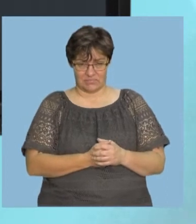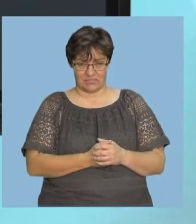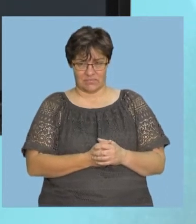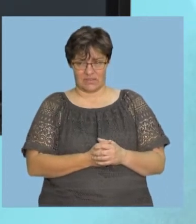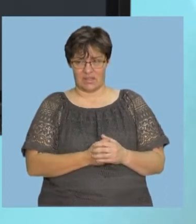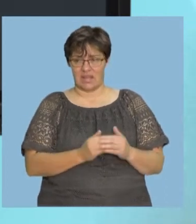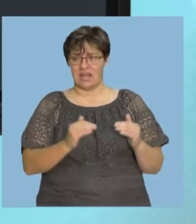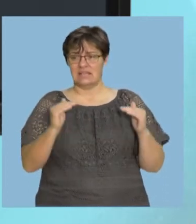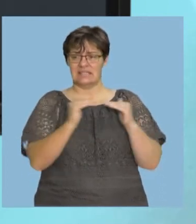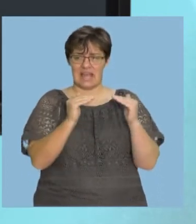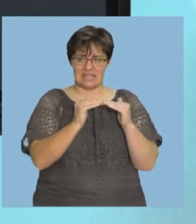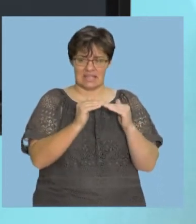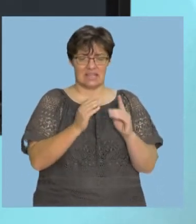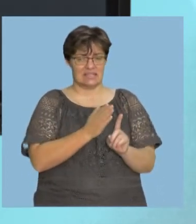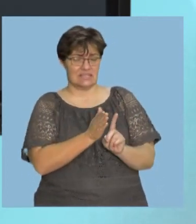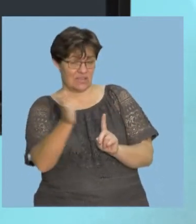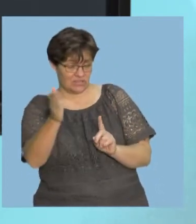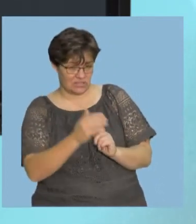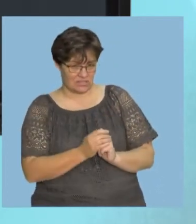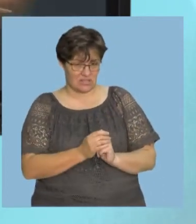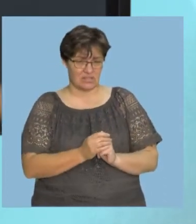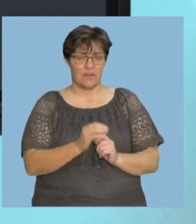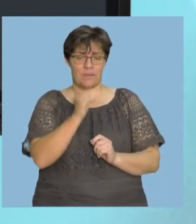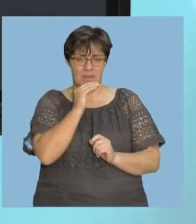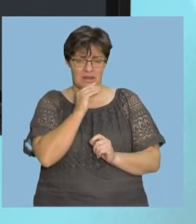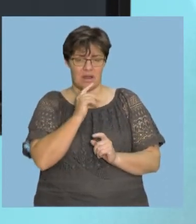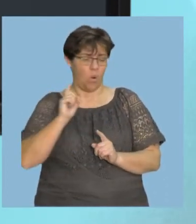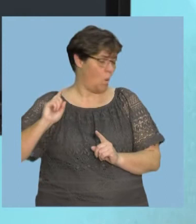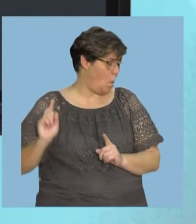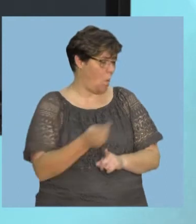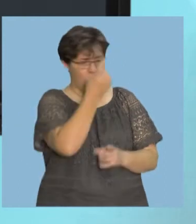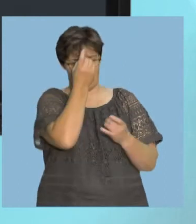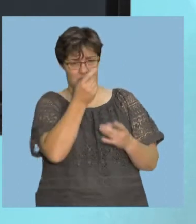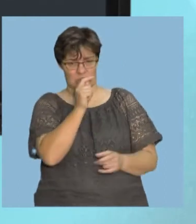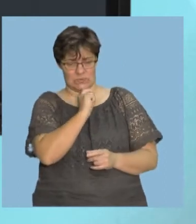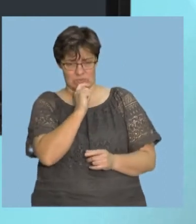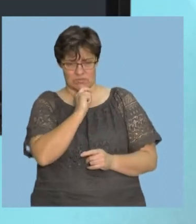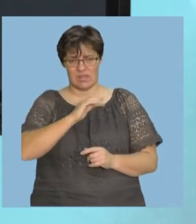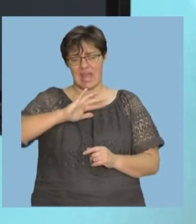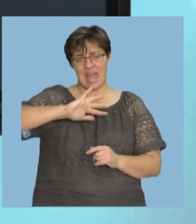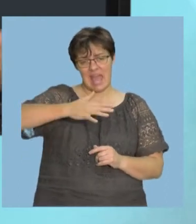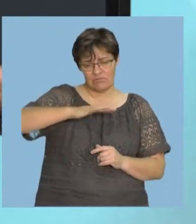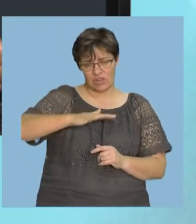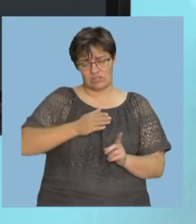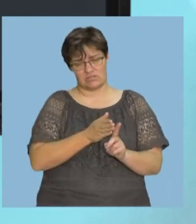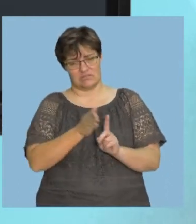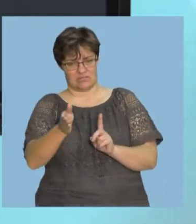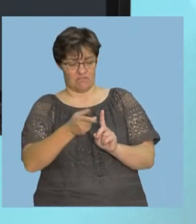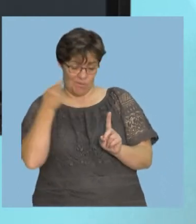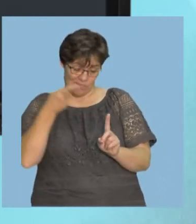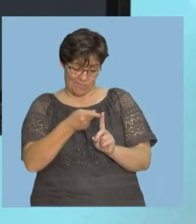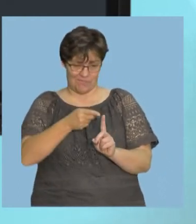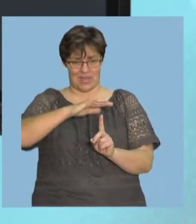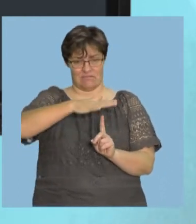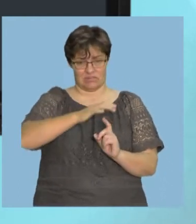deviation, which is actually one of the good ones, it uses all the data, which is the average deviation from the